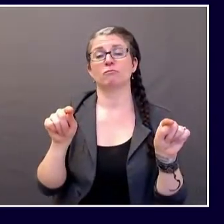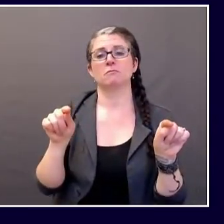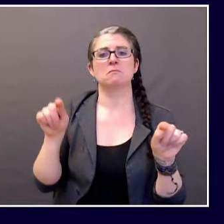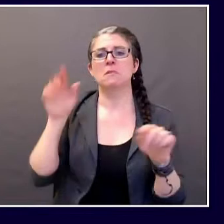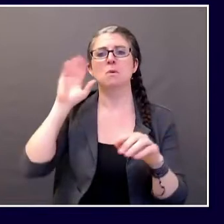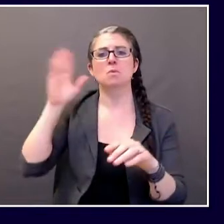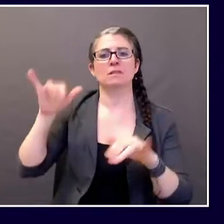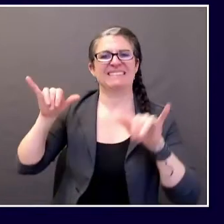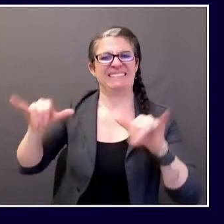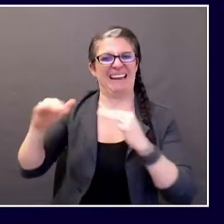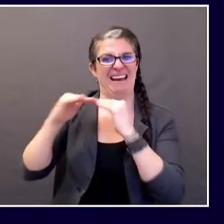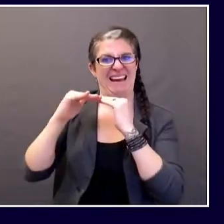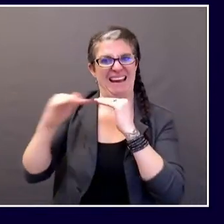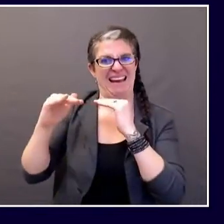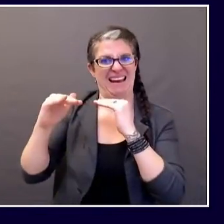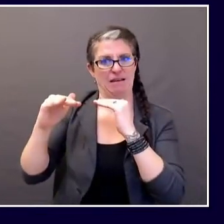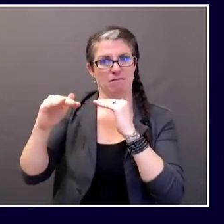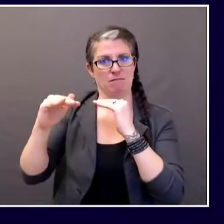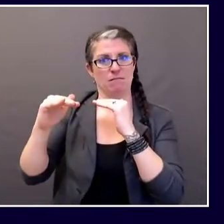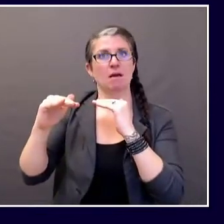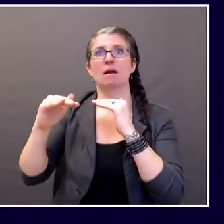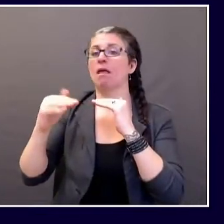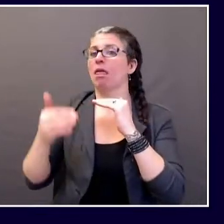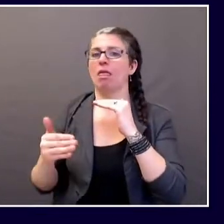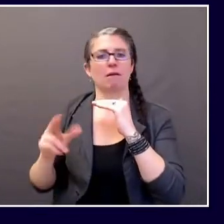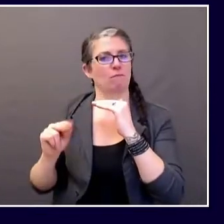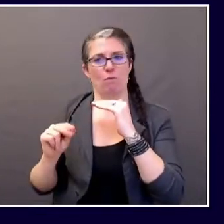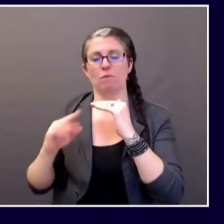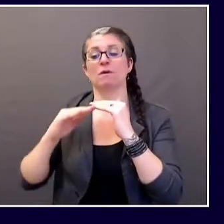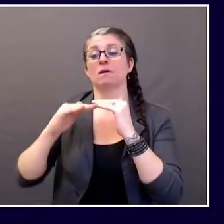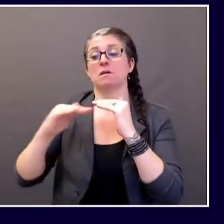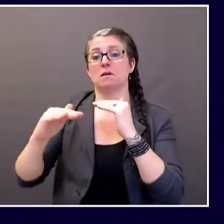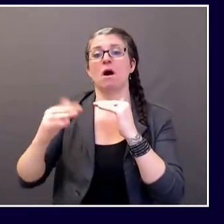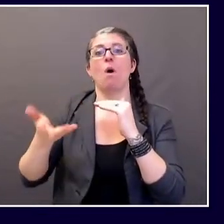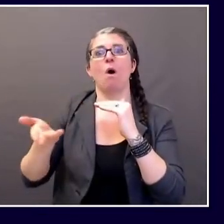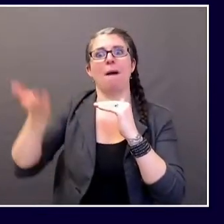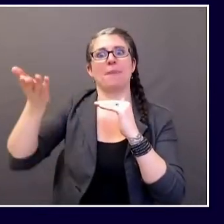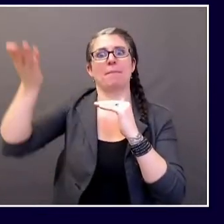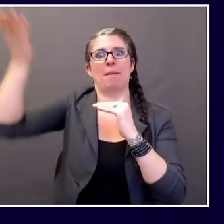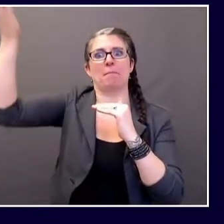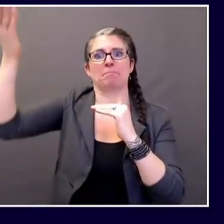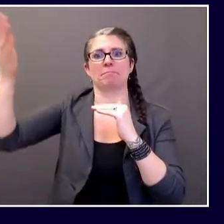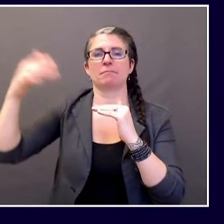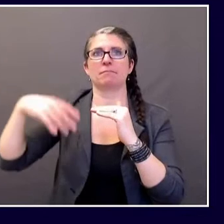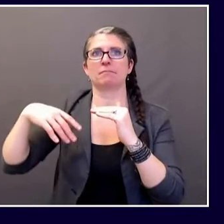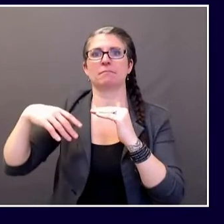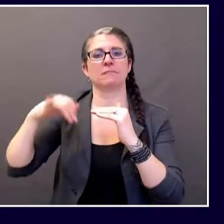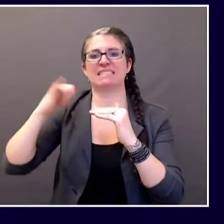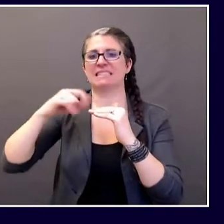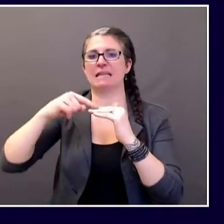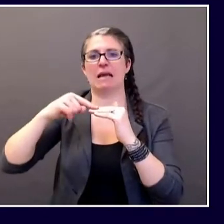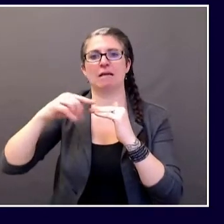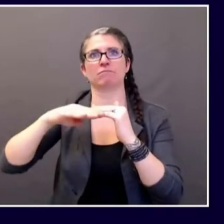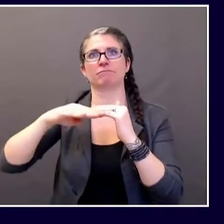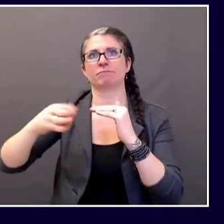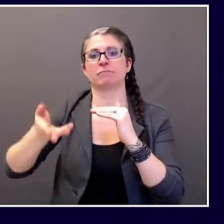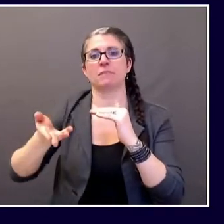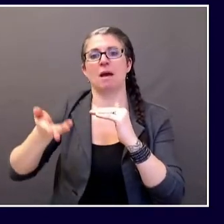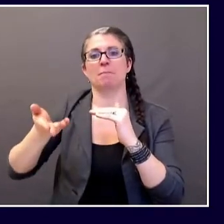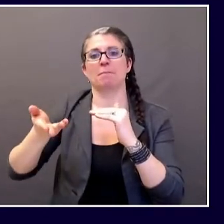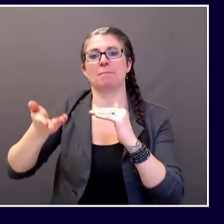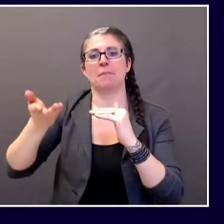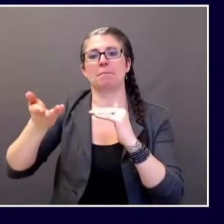for the past several weeks. That's the hope. That's our expectation. Now, what the magnitude of that increase is, we don't yet have clarity